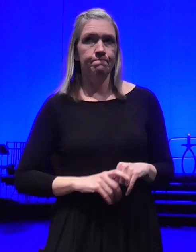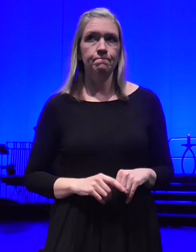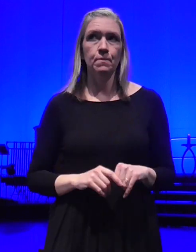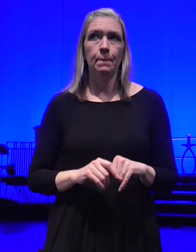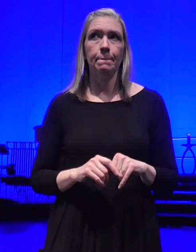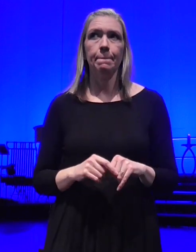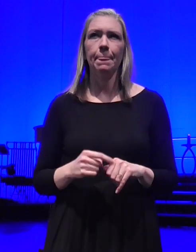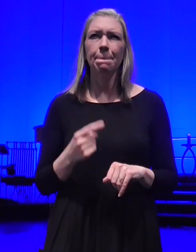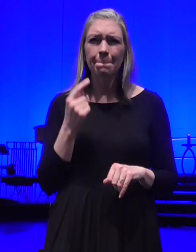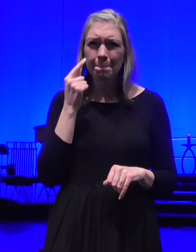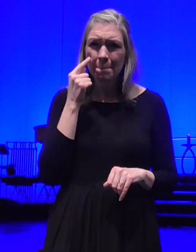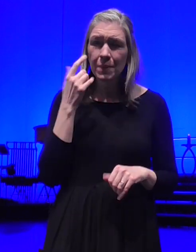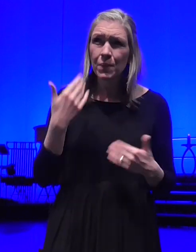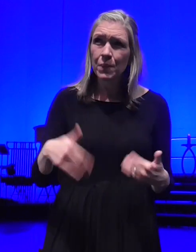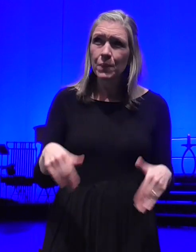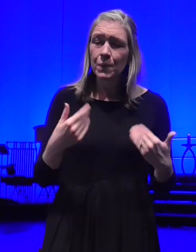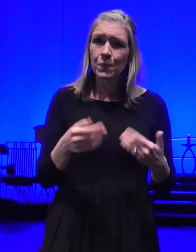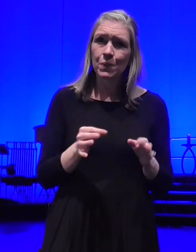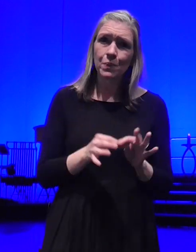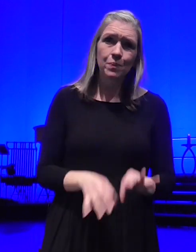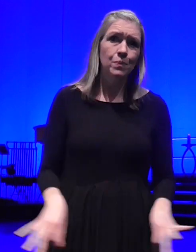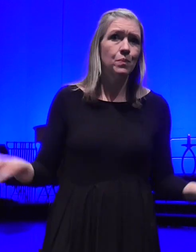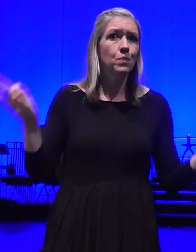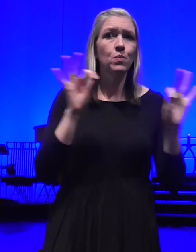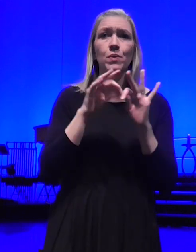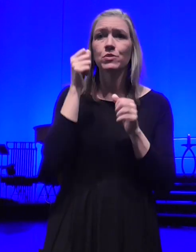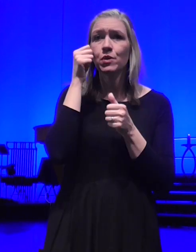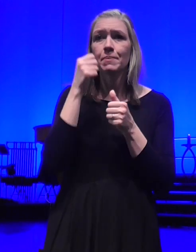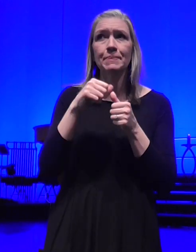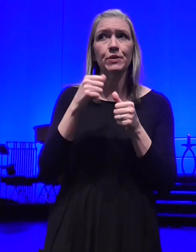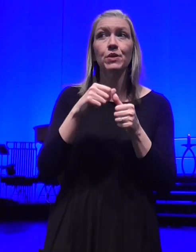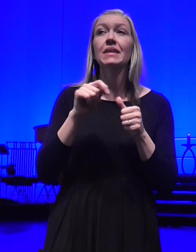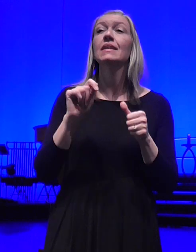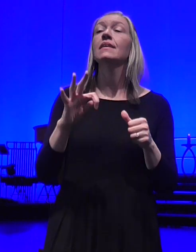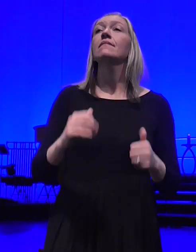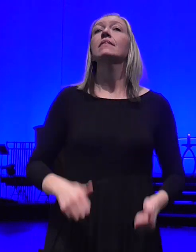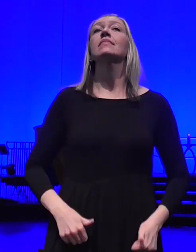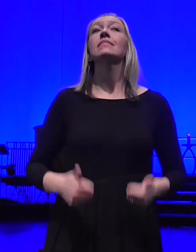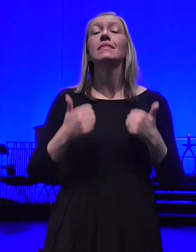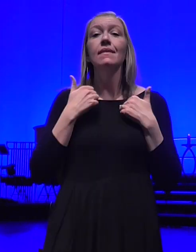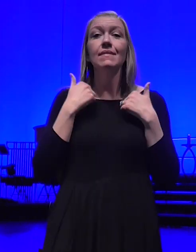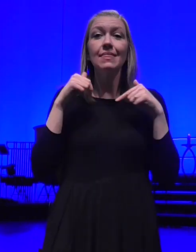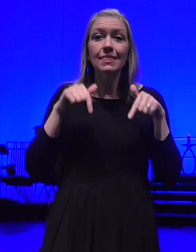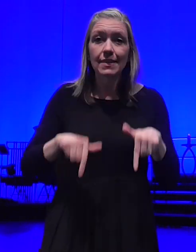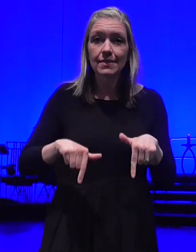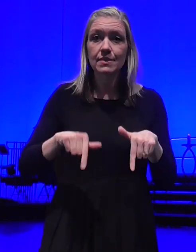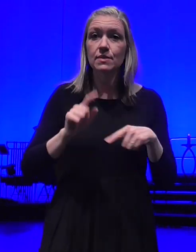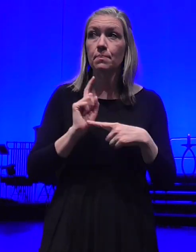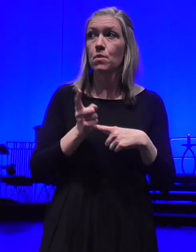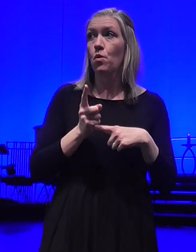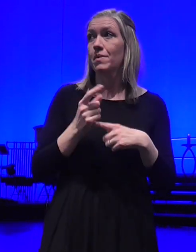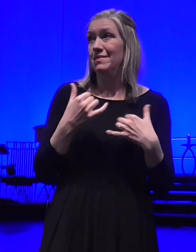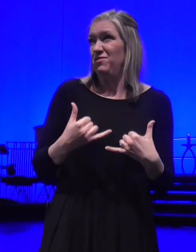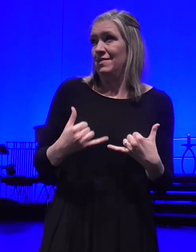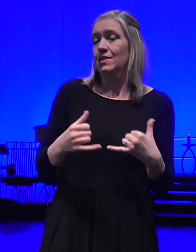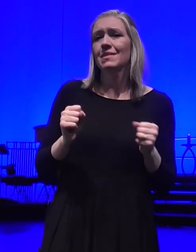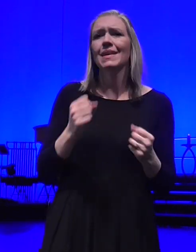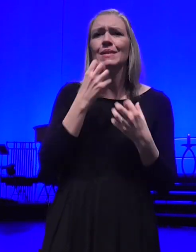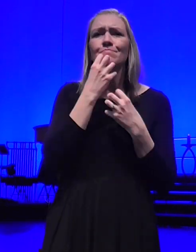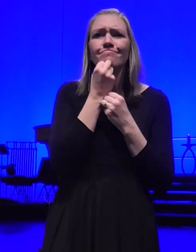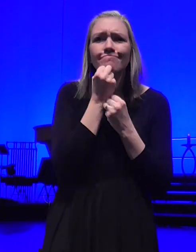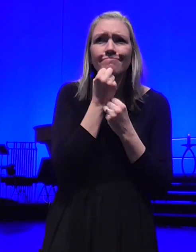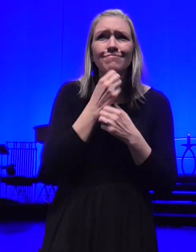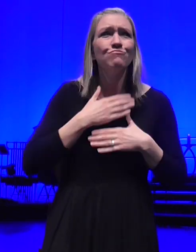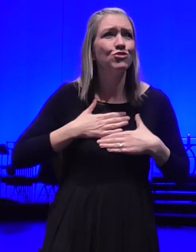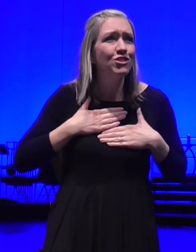And I think that's such a huge thing for us to remember. If we live in this moment, we can appreciate all our loved ones around us.